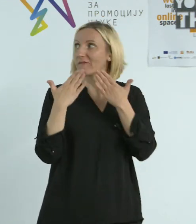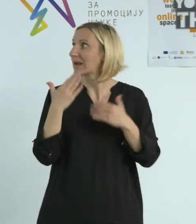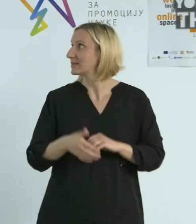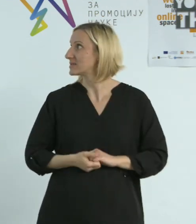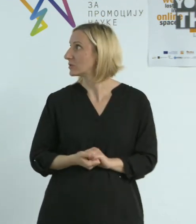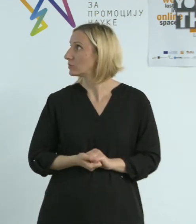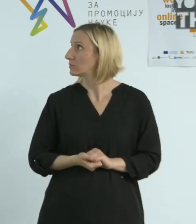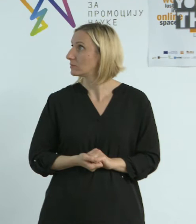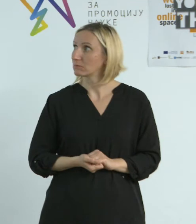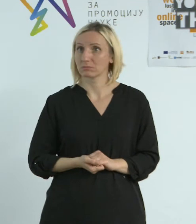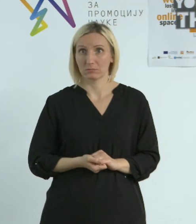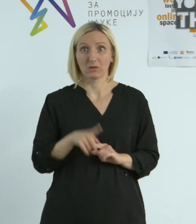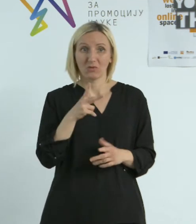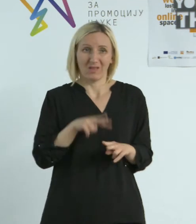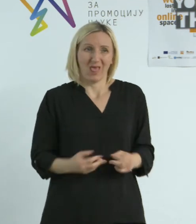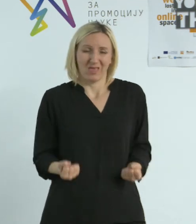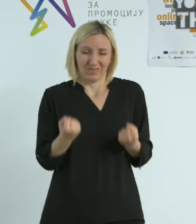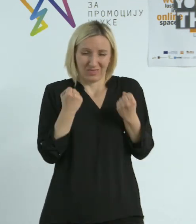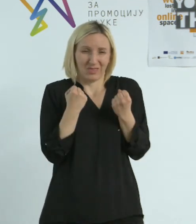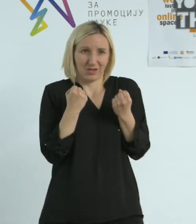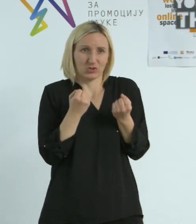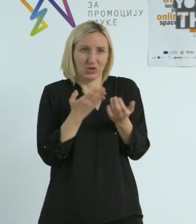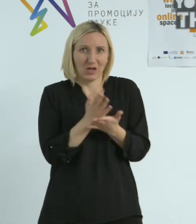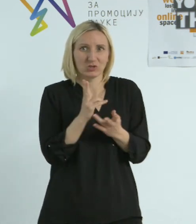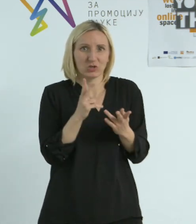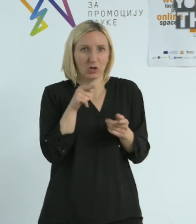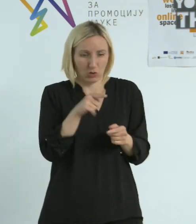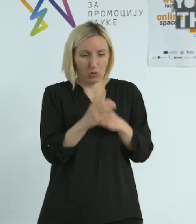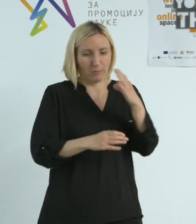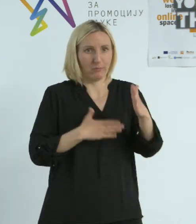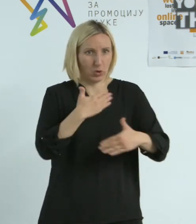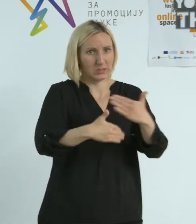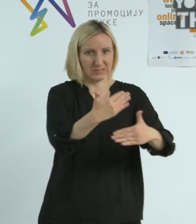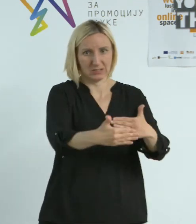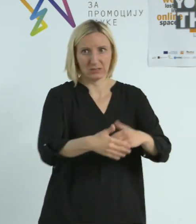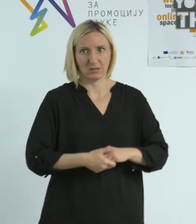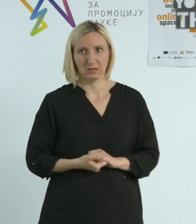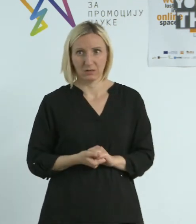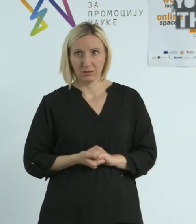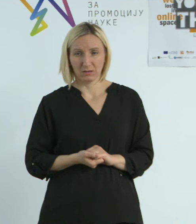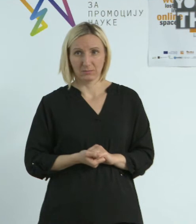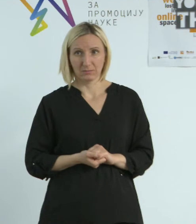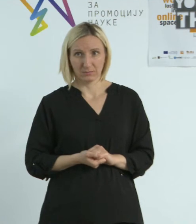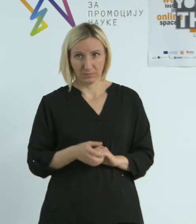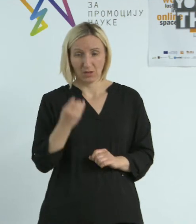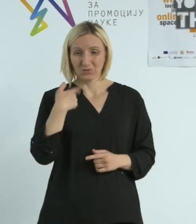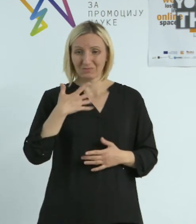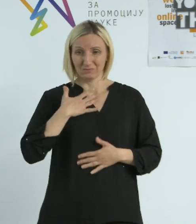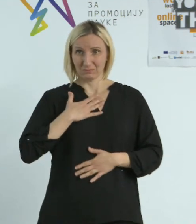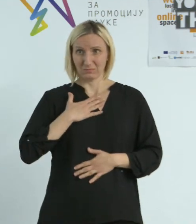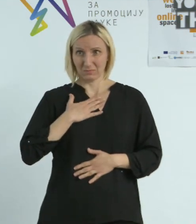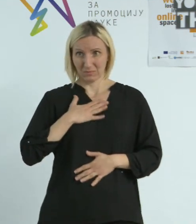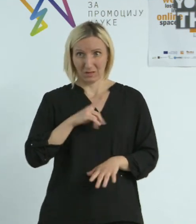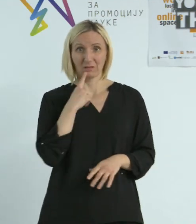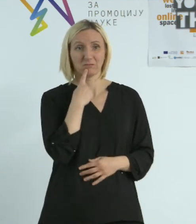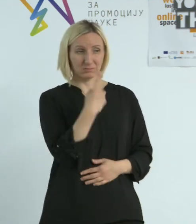I would say that was the hardest way in this process of creating online course. Also, what I wanted to stress